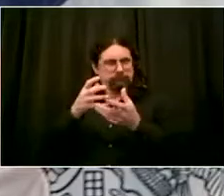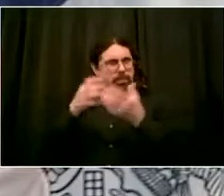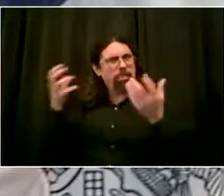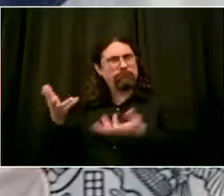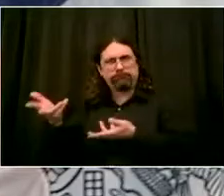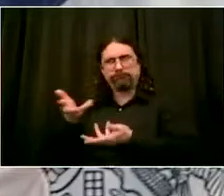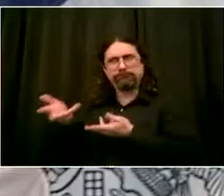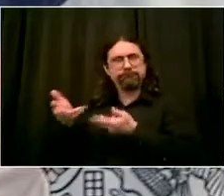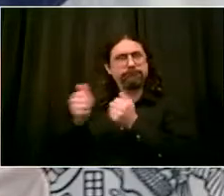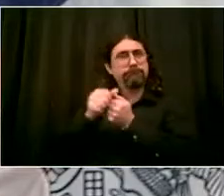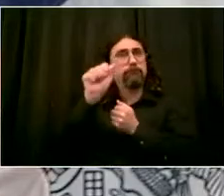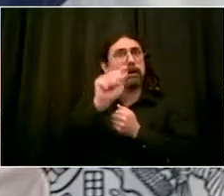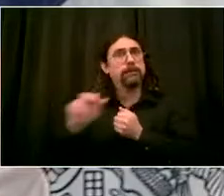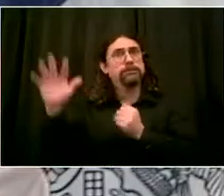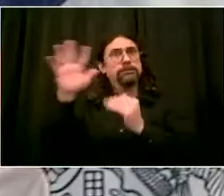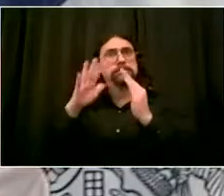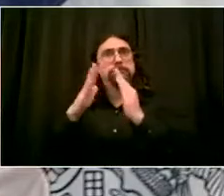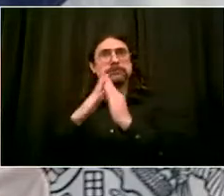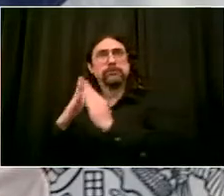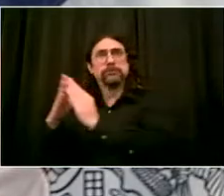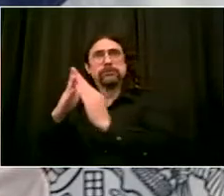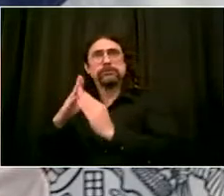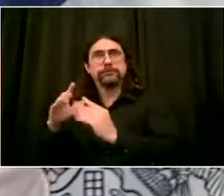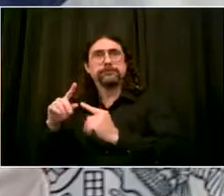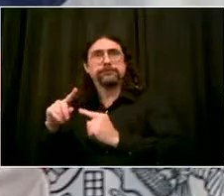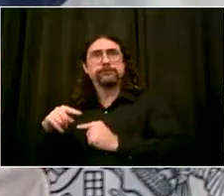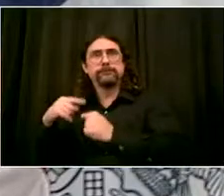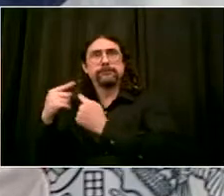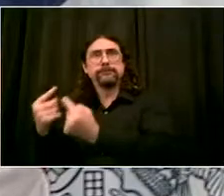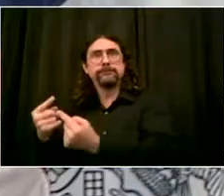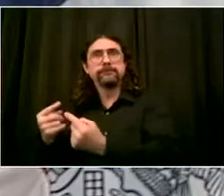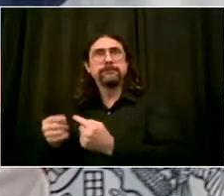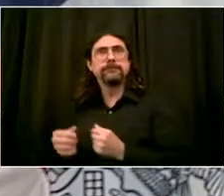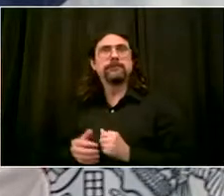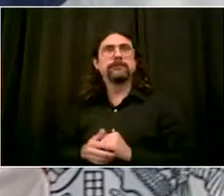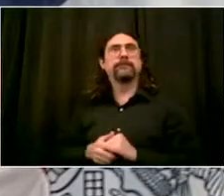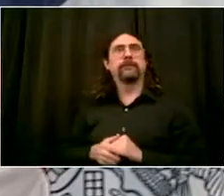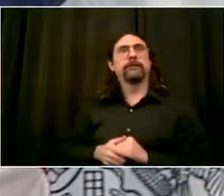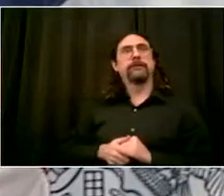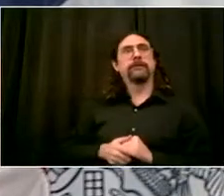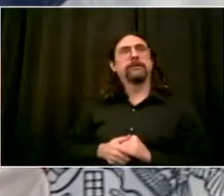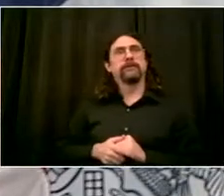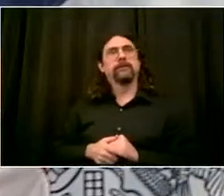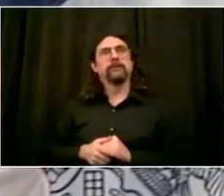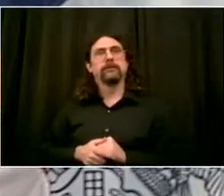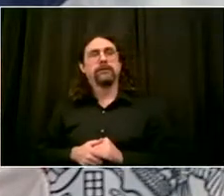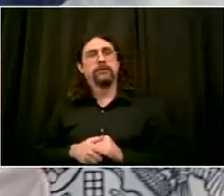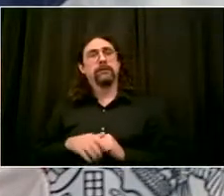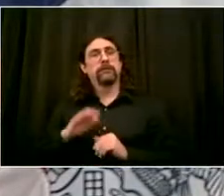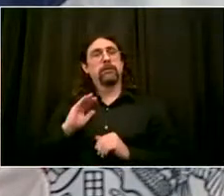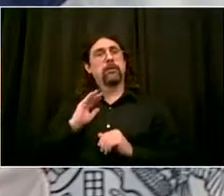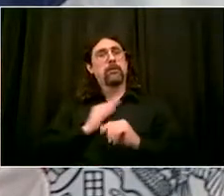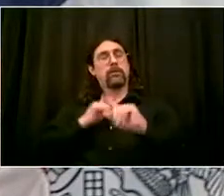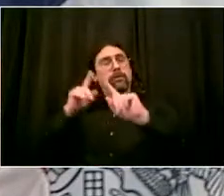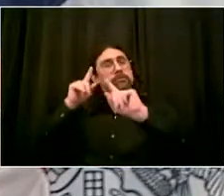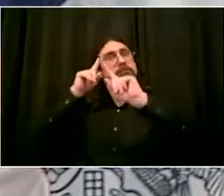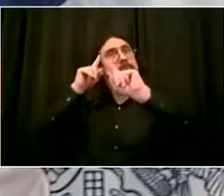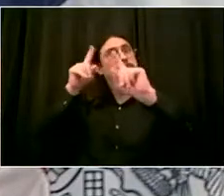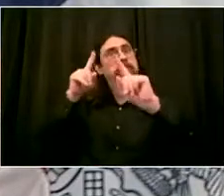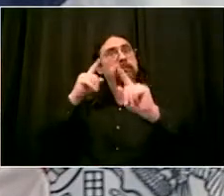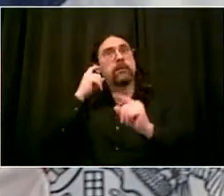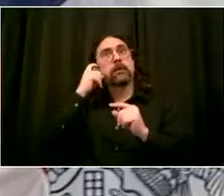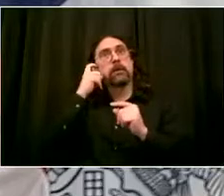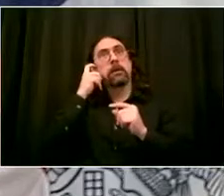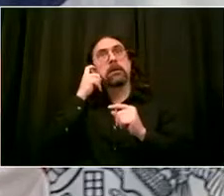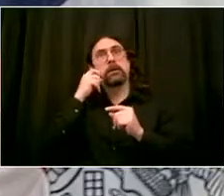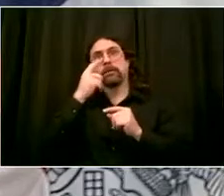we can do both we can create more Justice and more opportunity at the same time so our